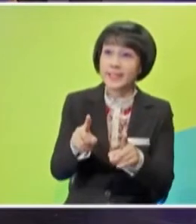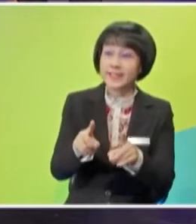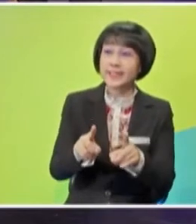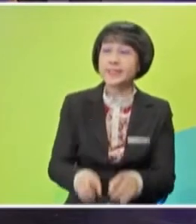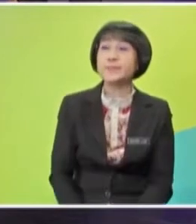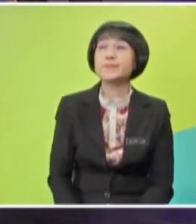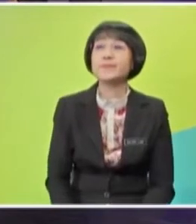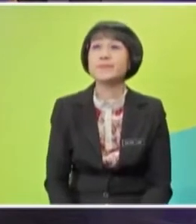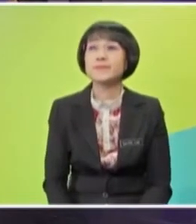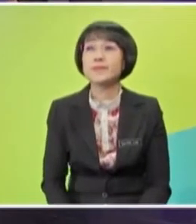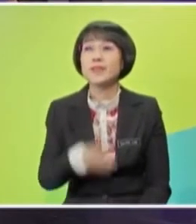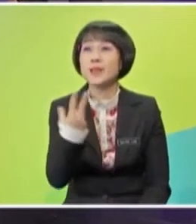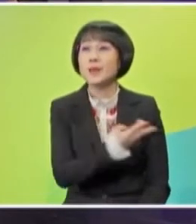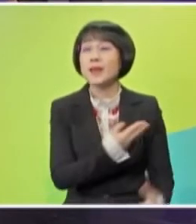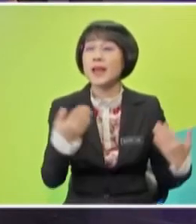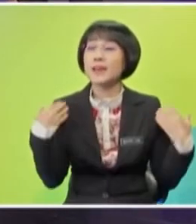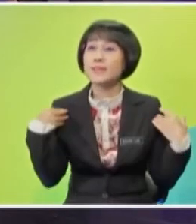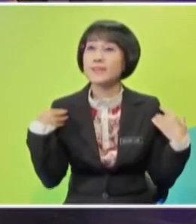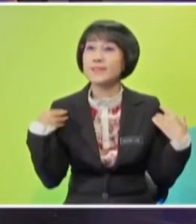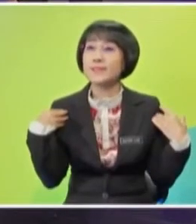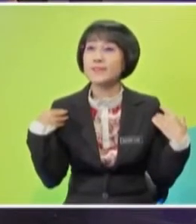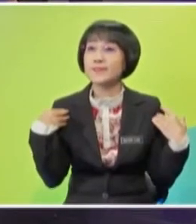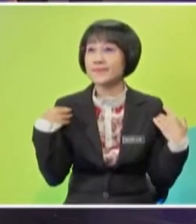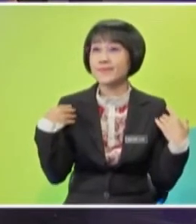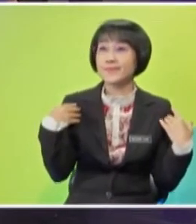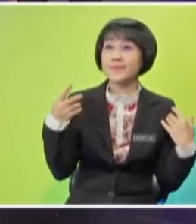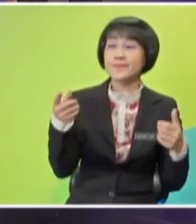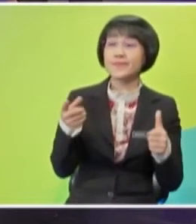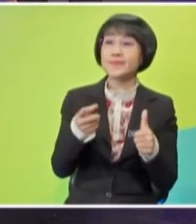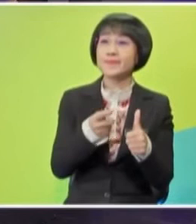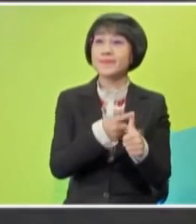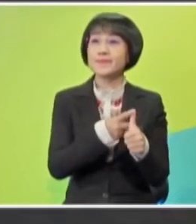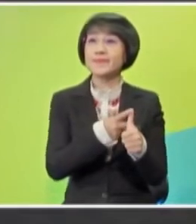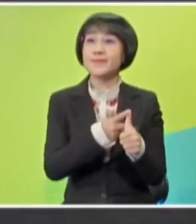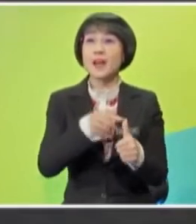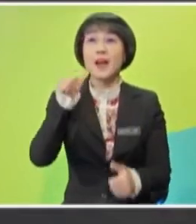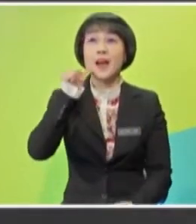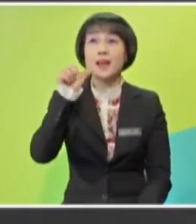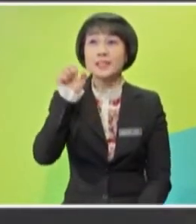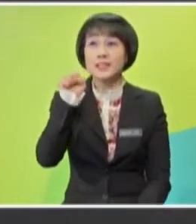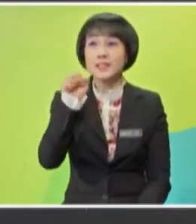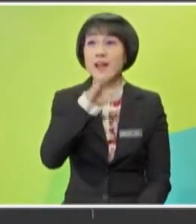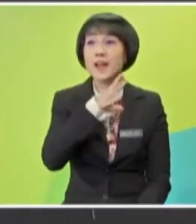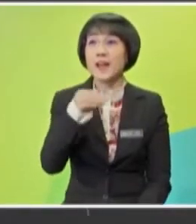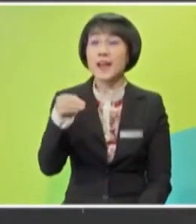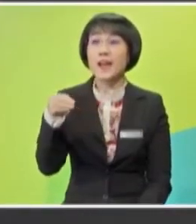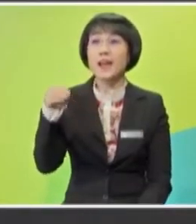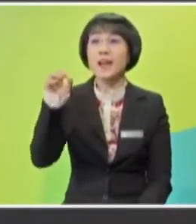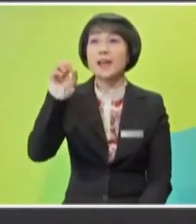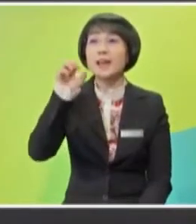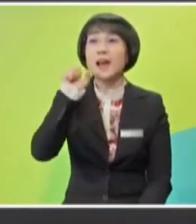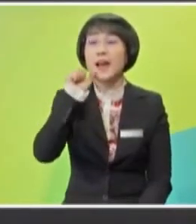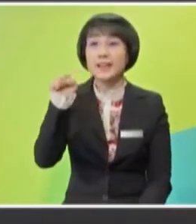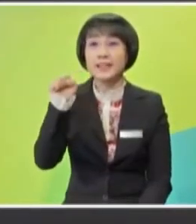have the first partner? Thank you. Aisha and Anis. Okay,